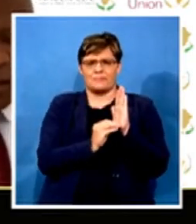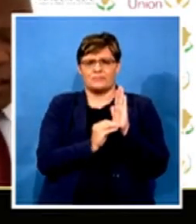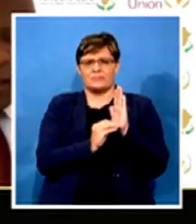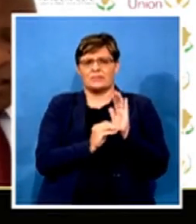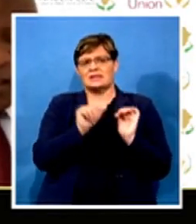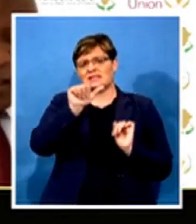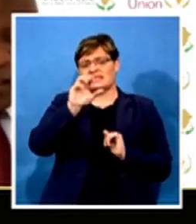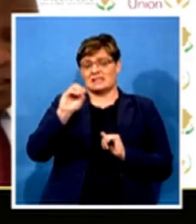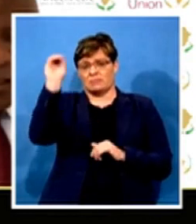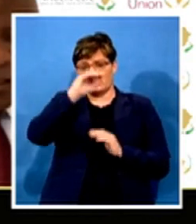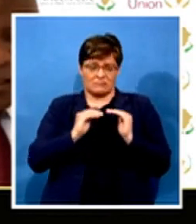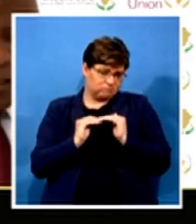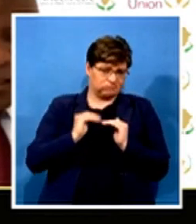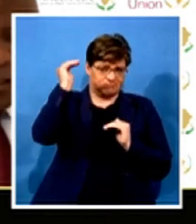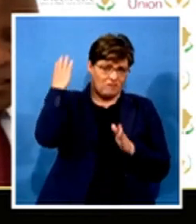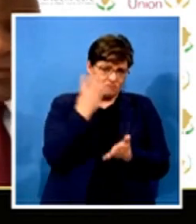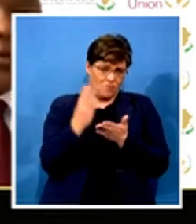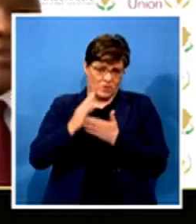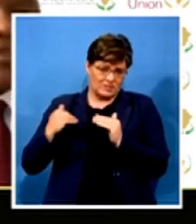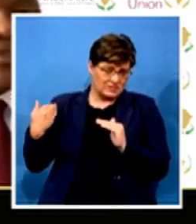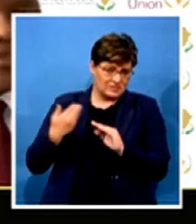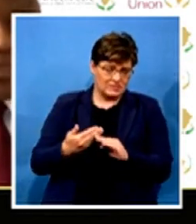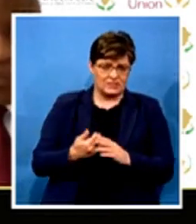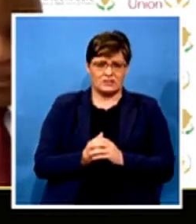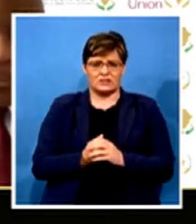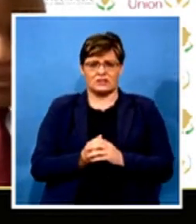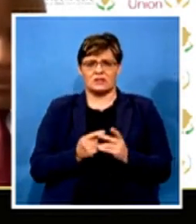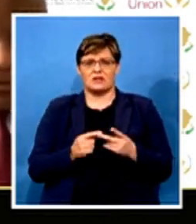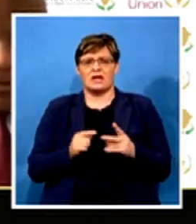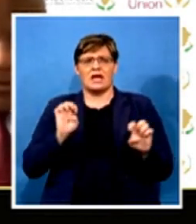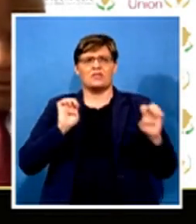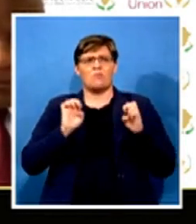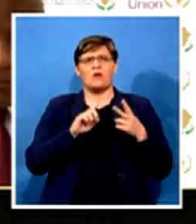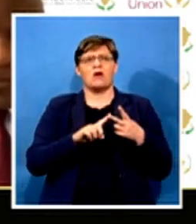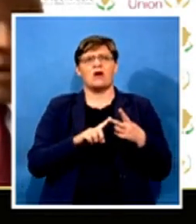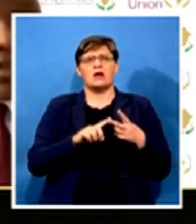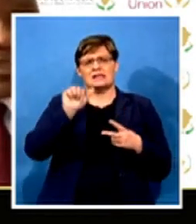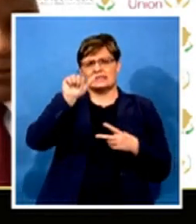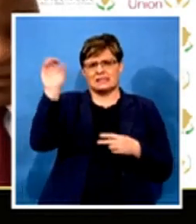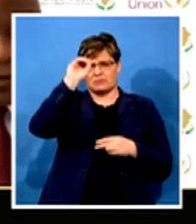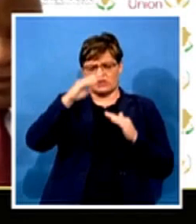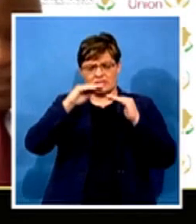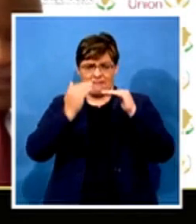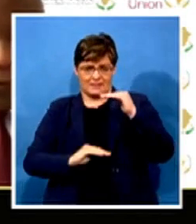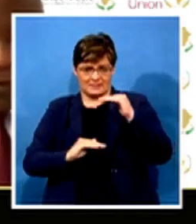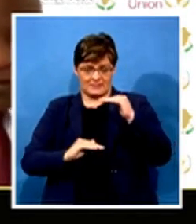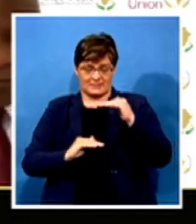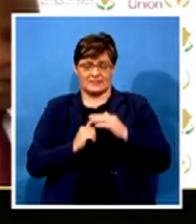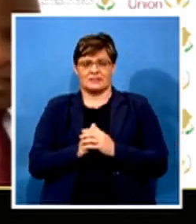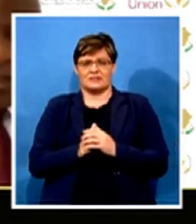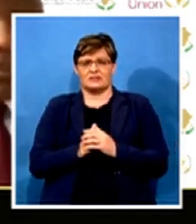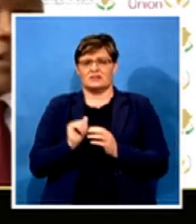weeks. Ethiopia has recorded a 6% decrease, average decrease over the last 4